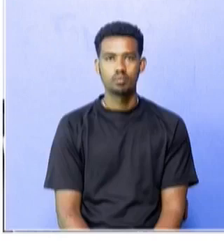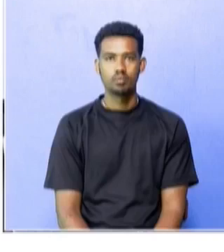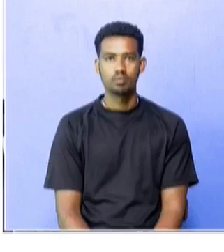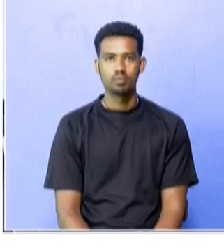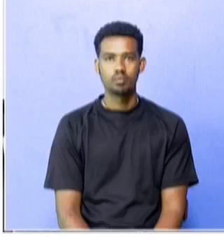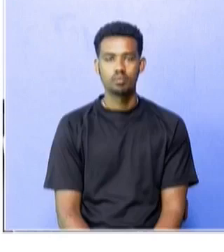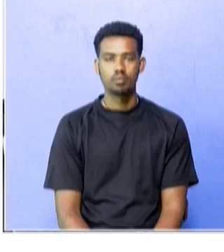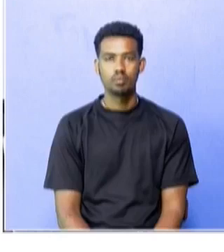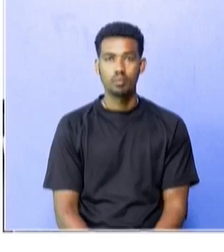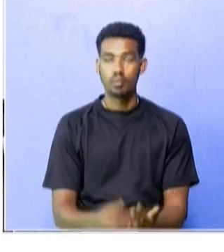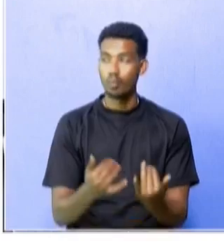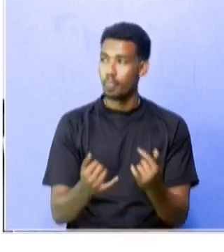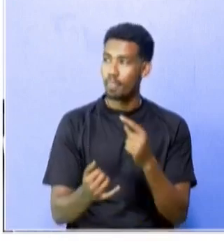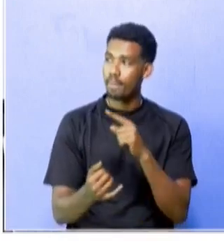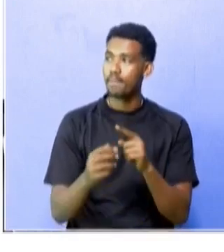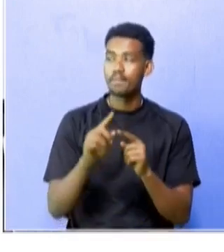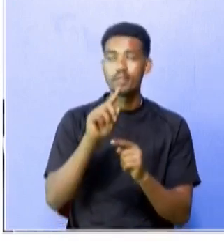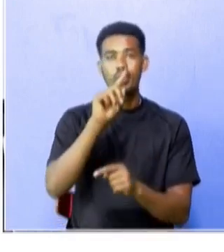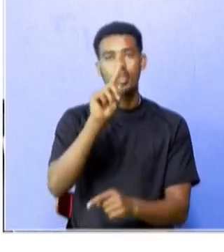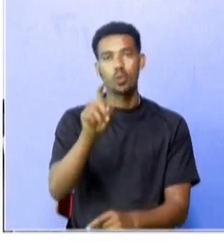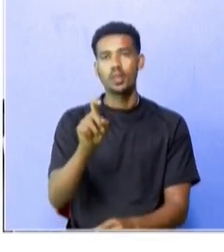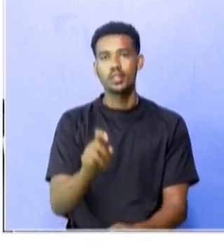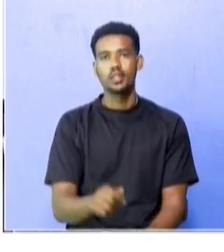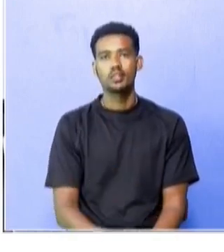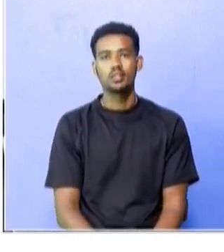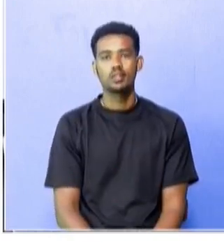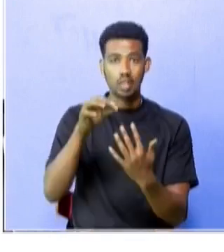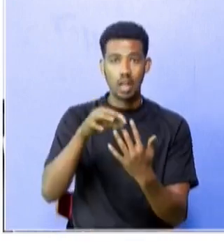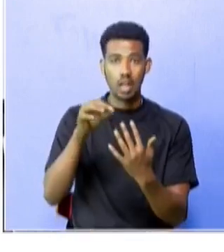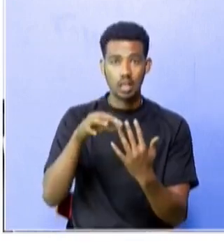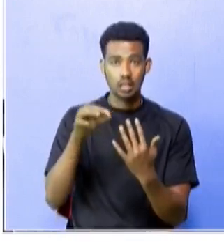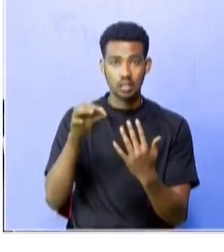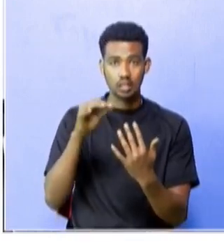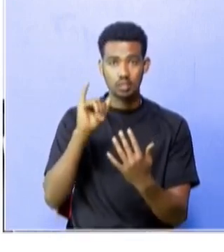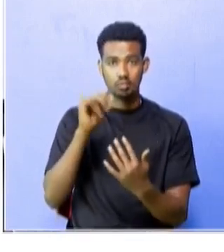So here is the questions.